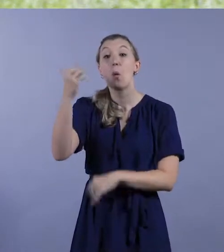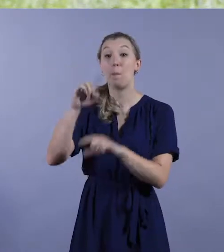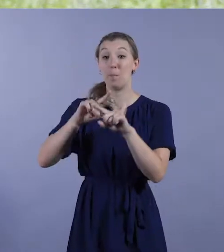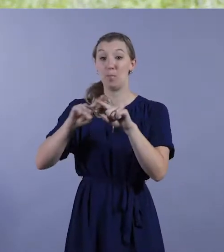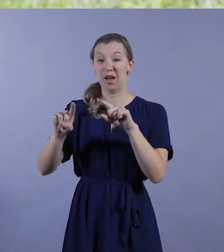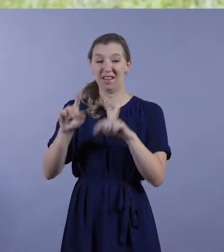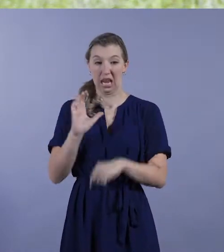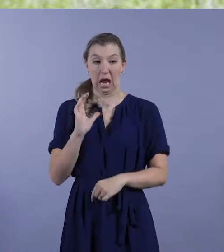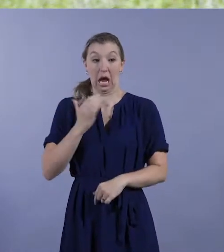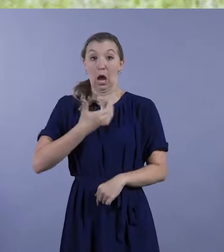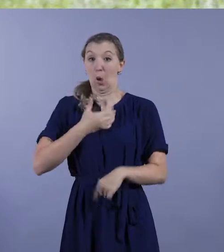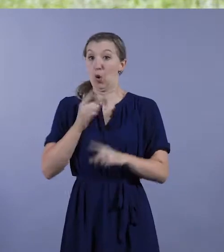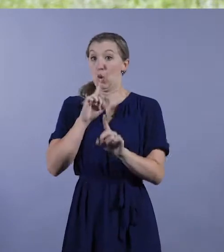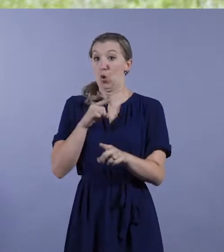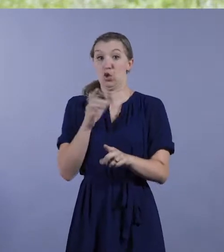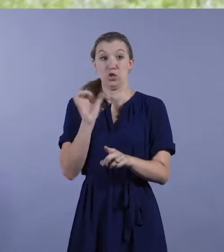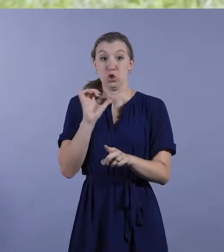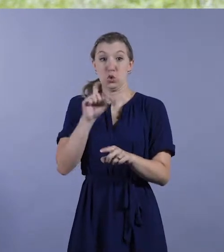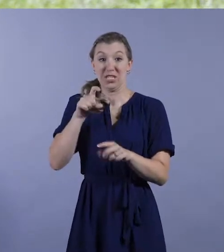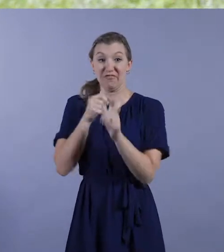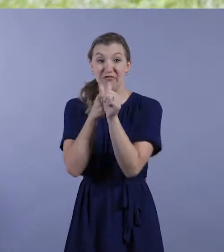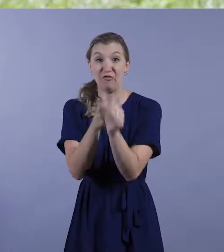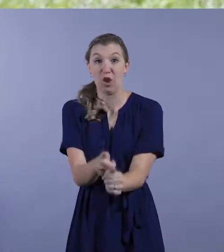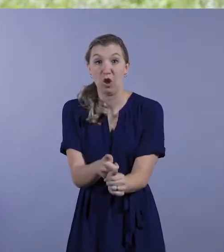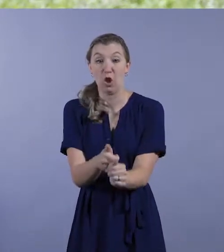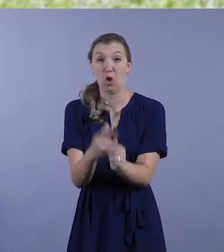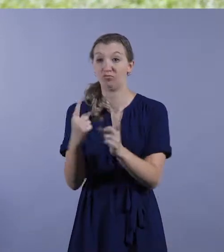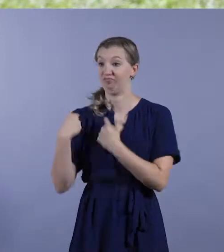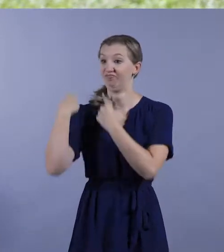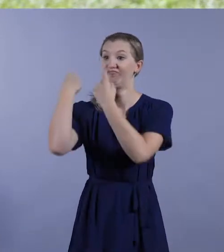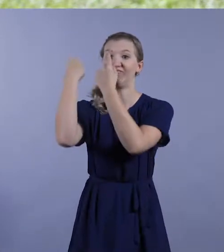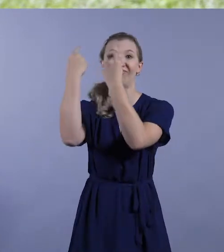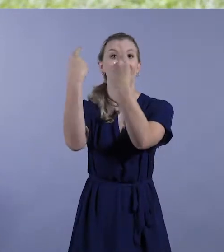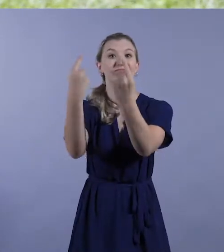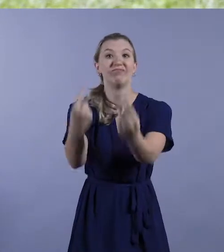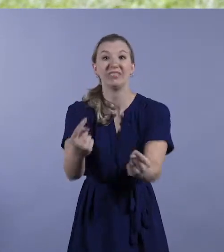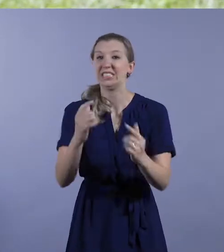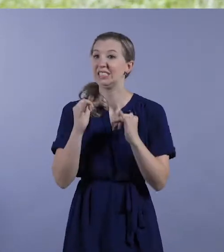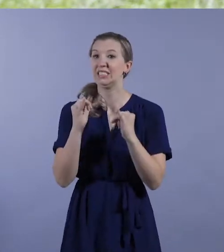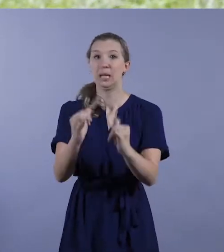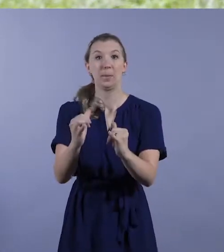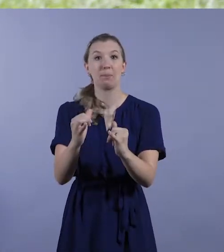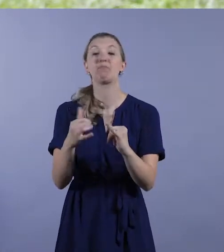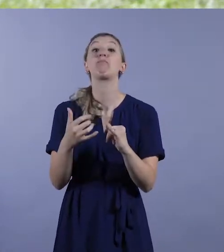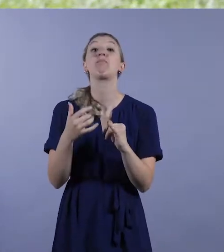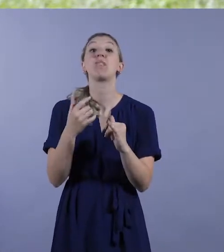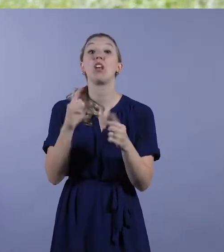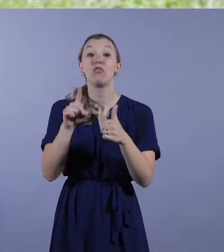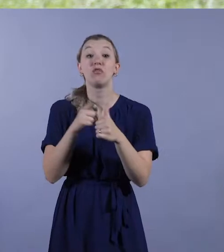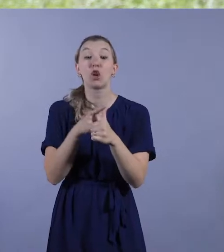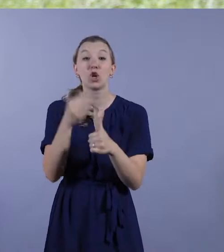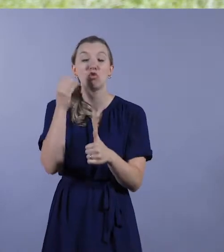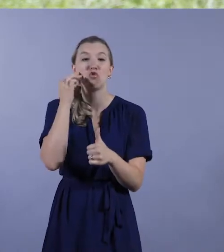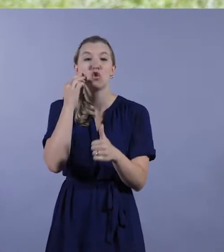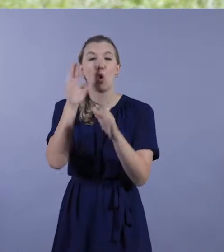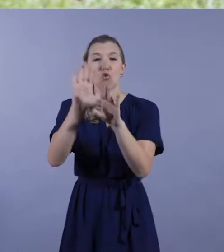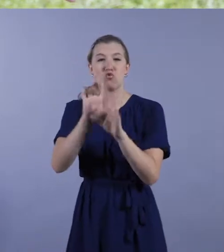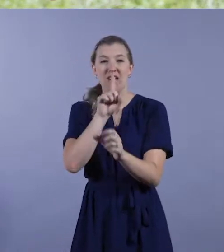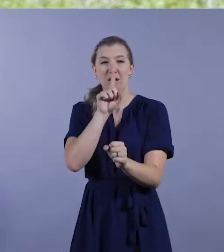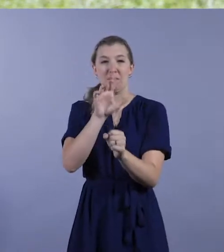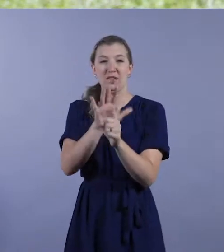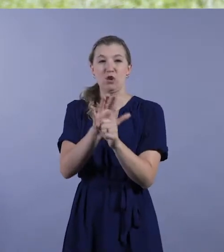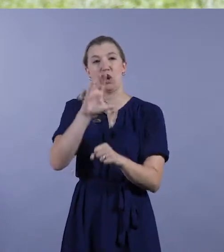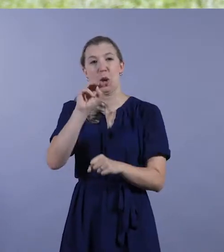marching orders too, ever since that day. And the first thing you might note is the Great Commission's pretty